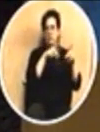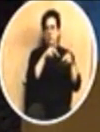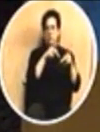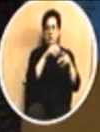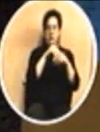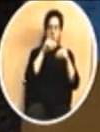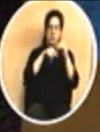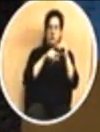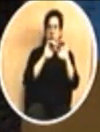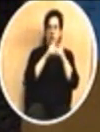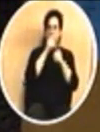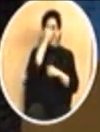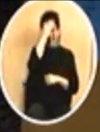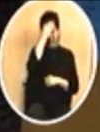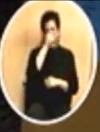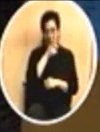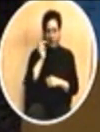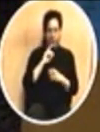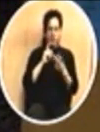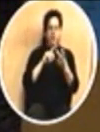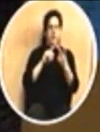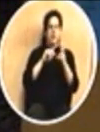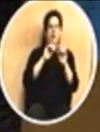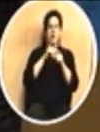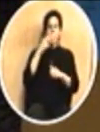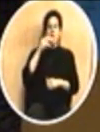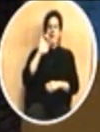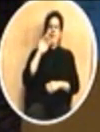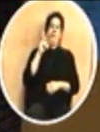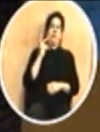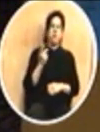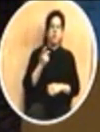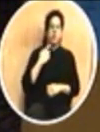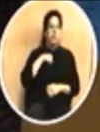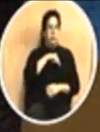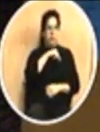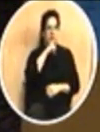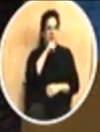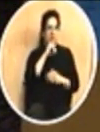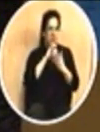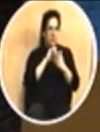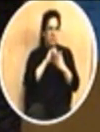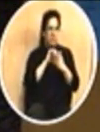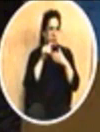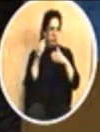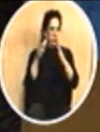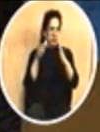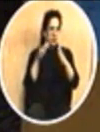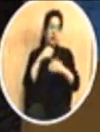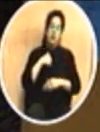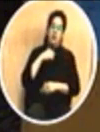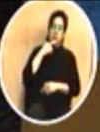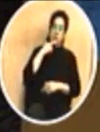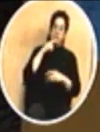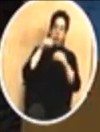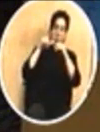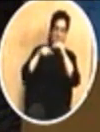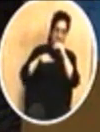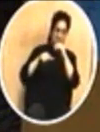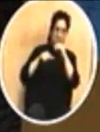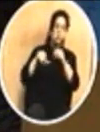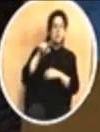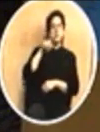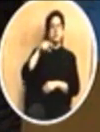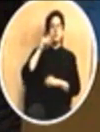Paso how dumb they are, how hick we are. We're just not that enlightened. Well, I say to El Paso, I think you